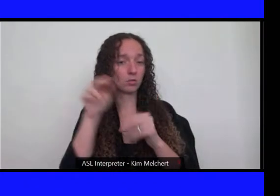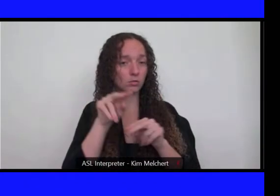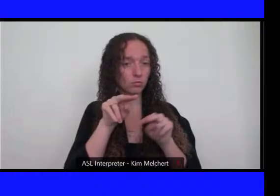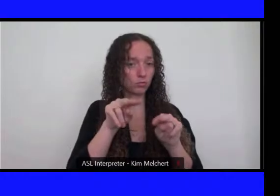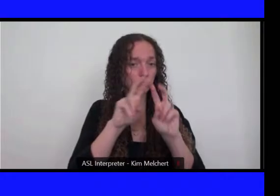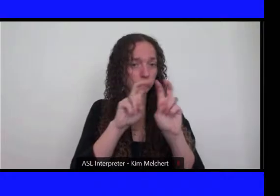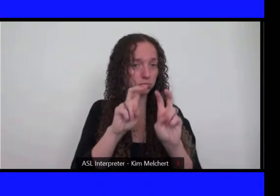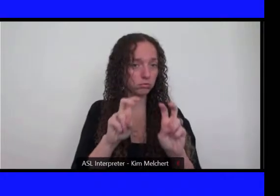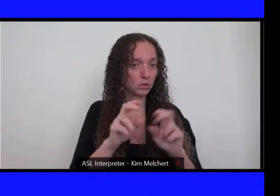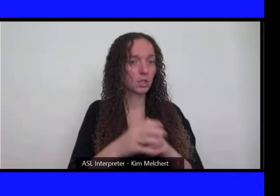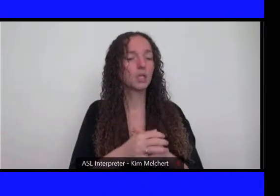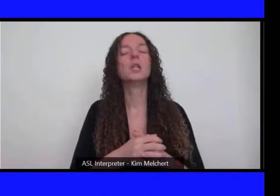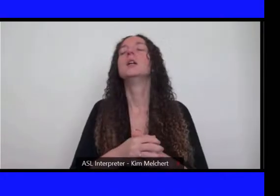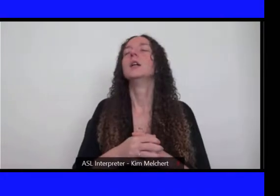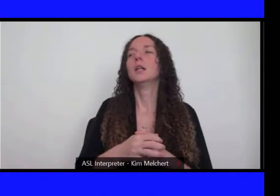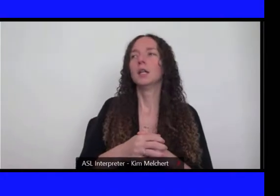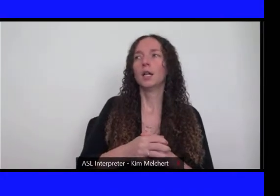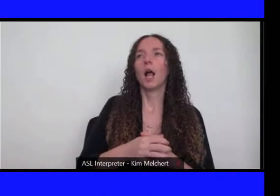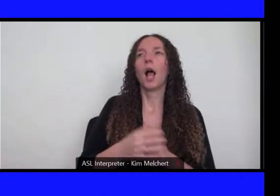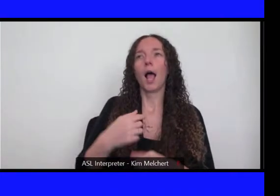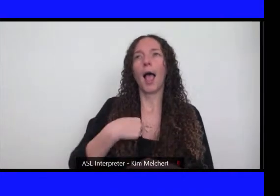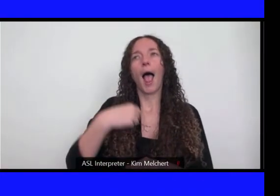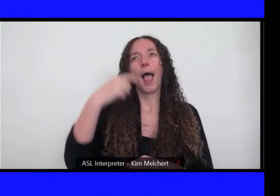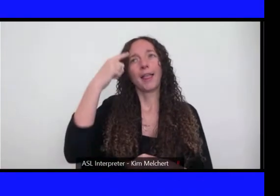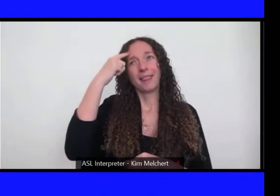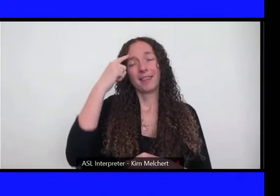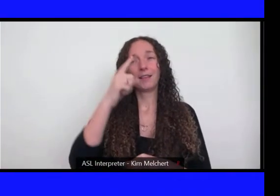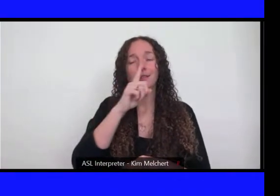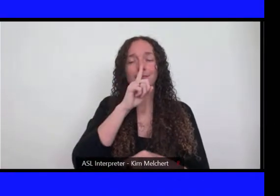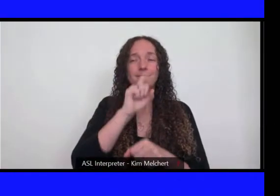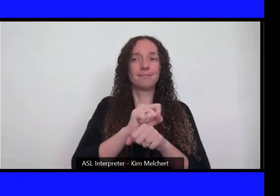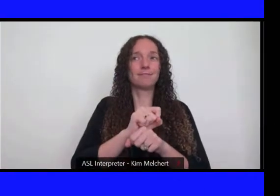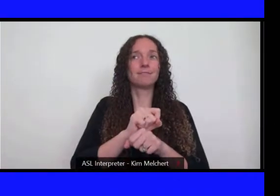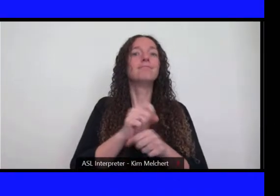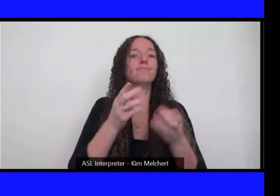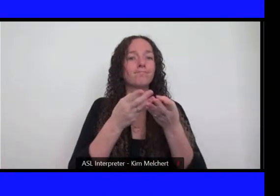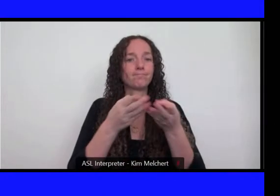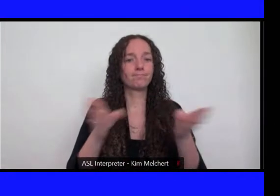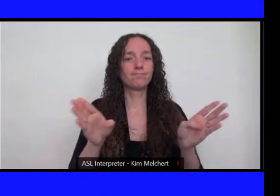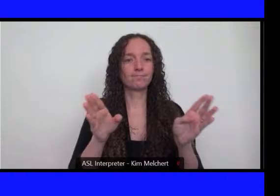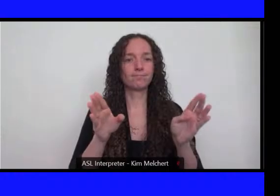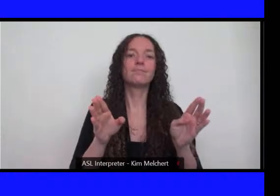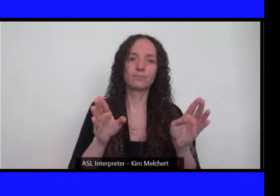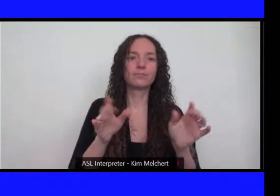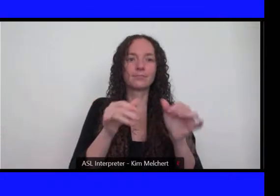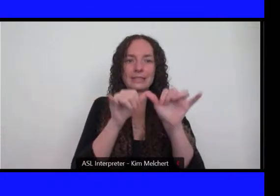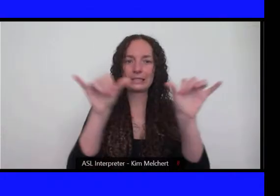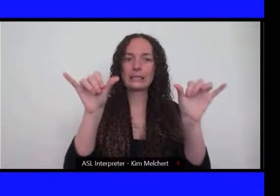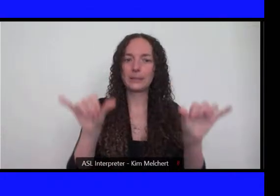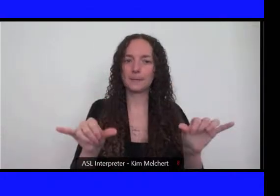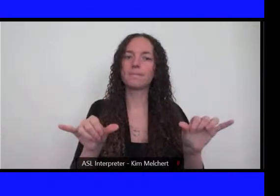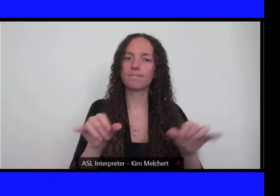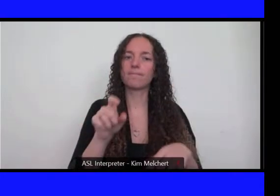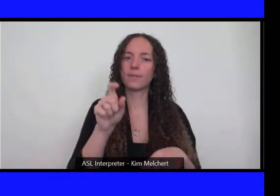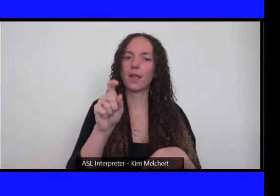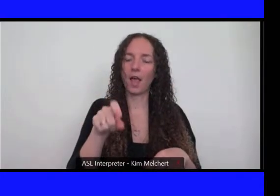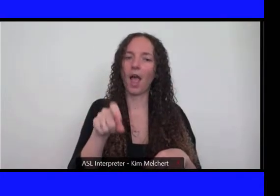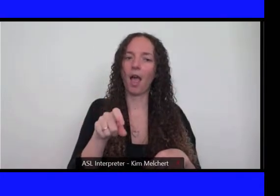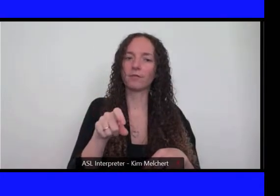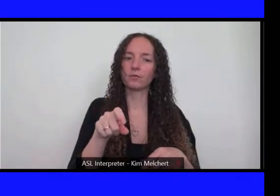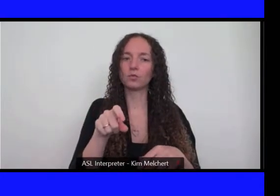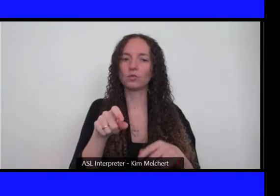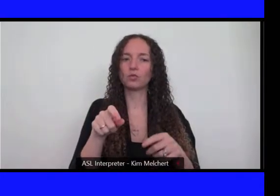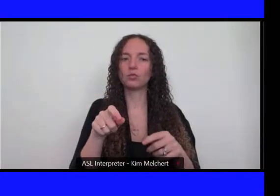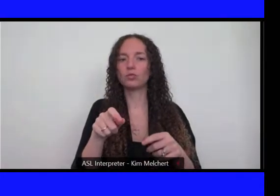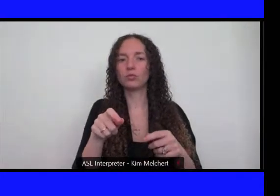safer transition from pediatrics to adulthood. So it's looking at both of those things in parallel.